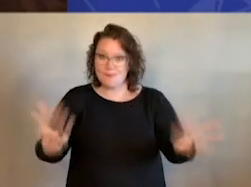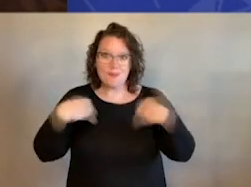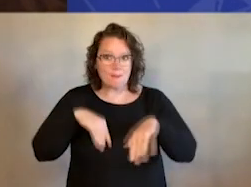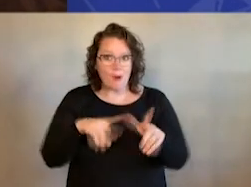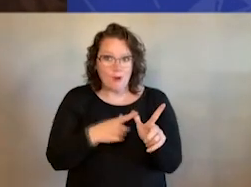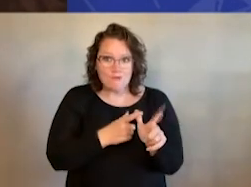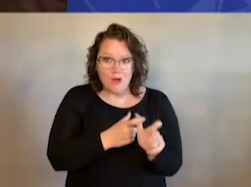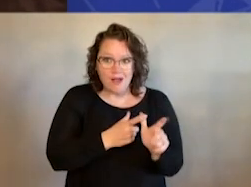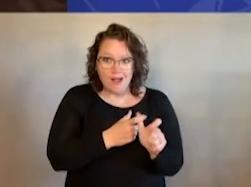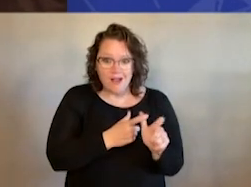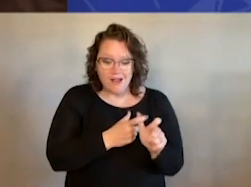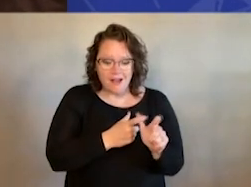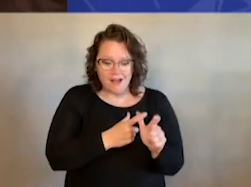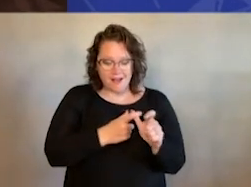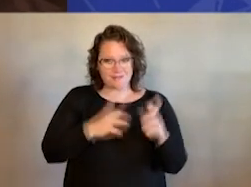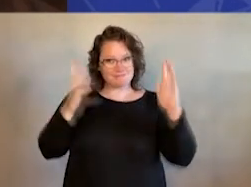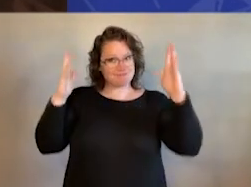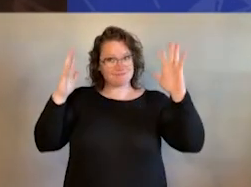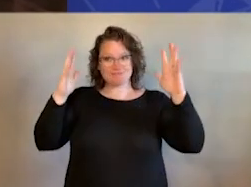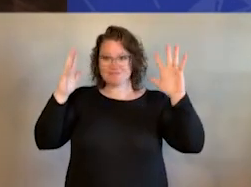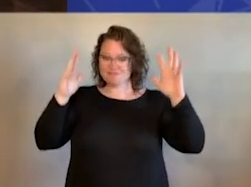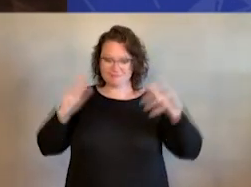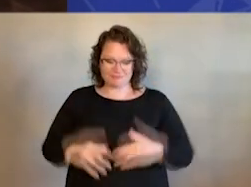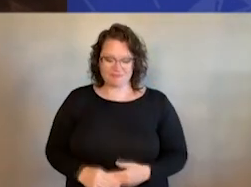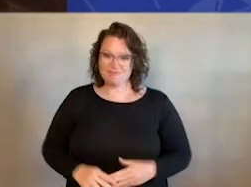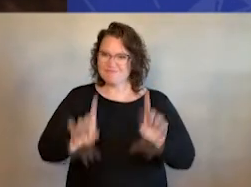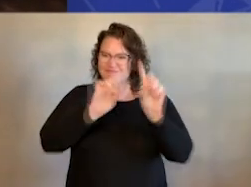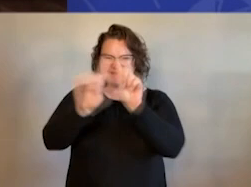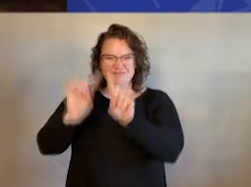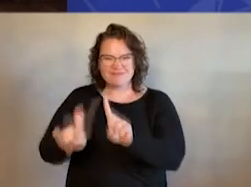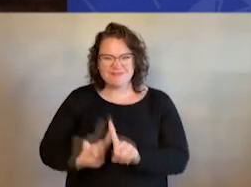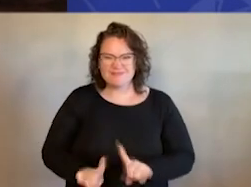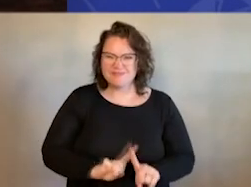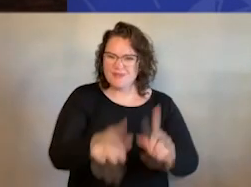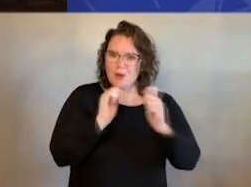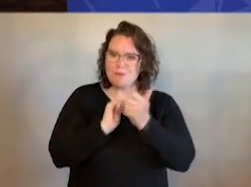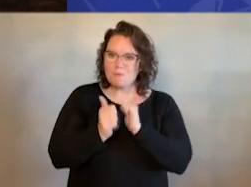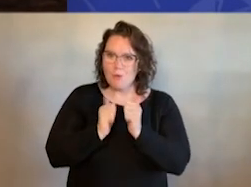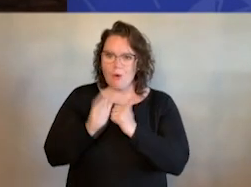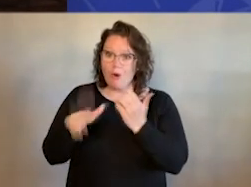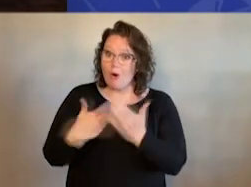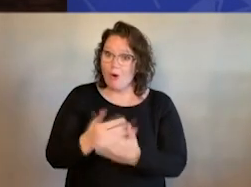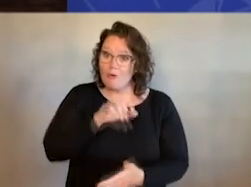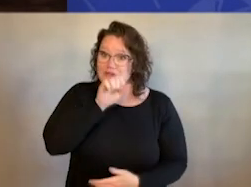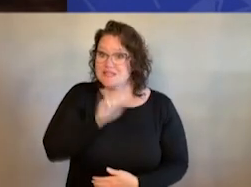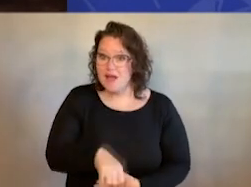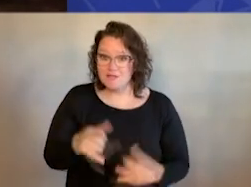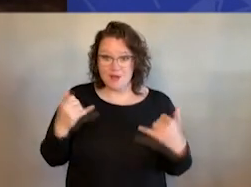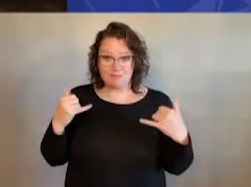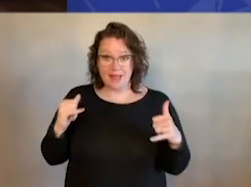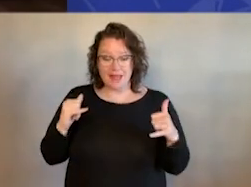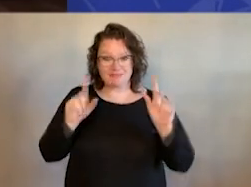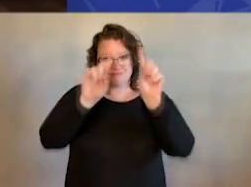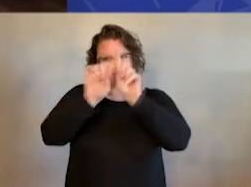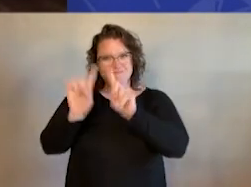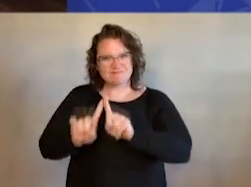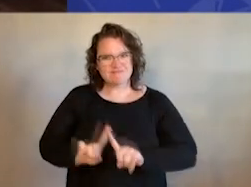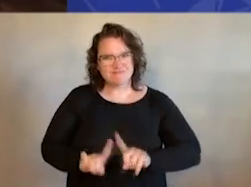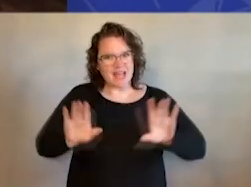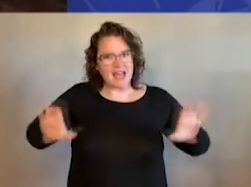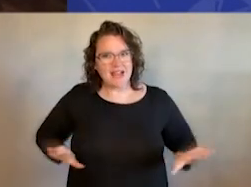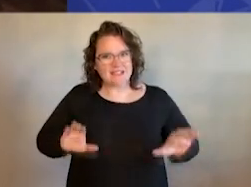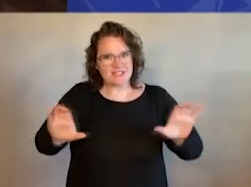running. All right, that's many different sports that we all love to play and many different